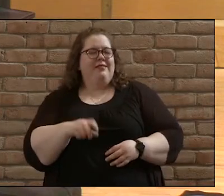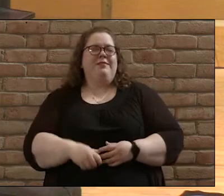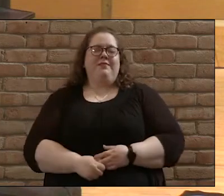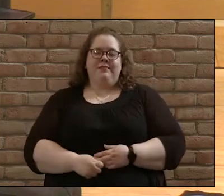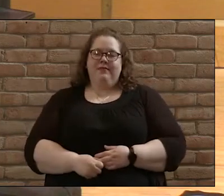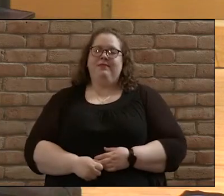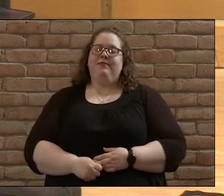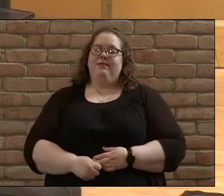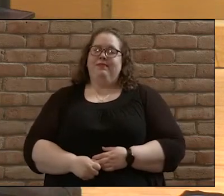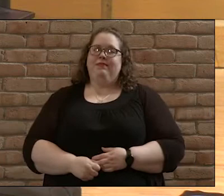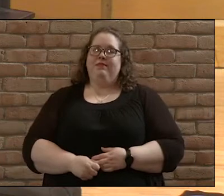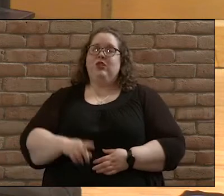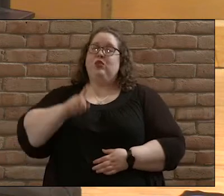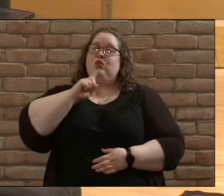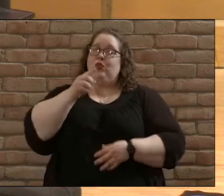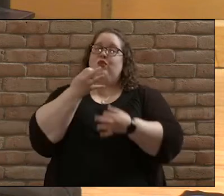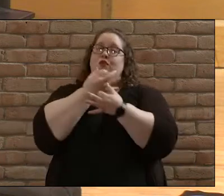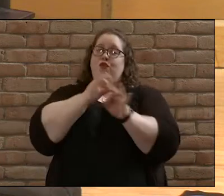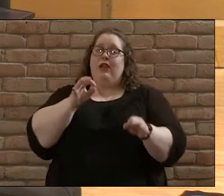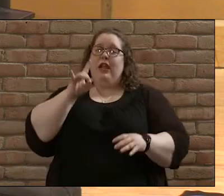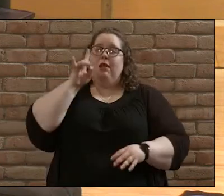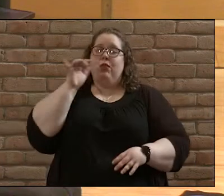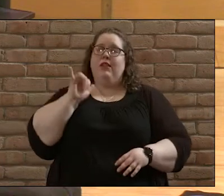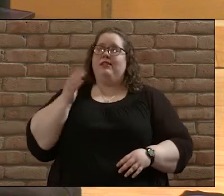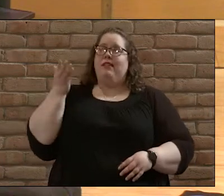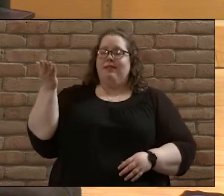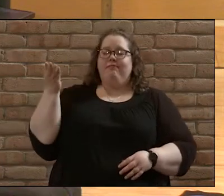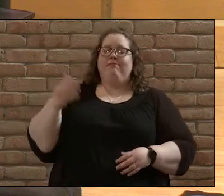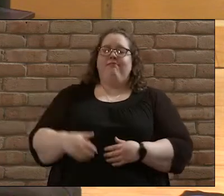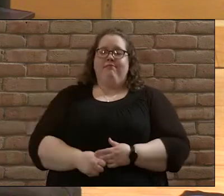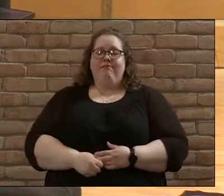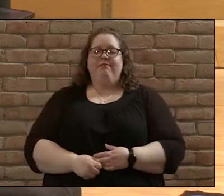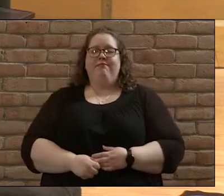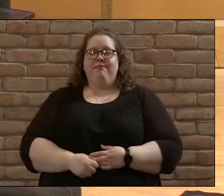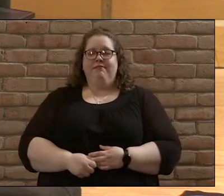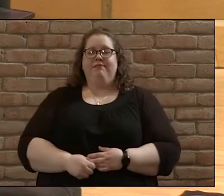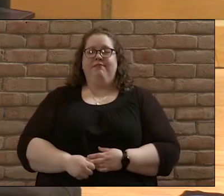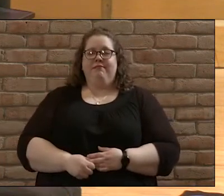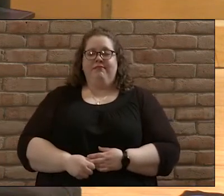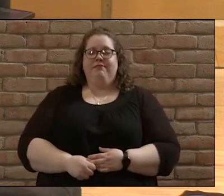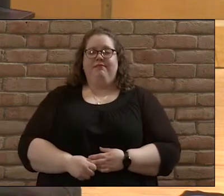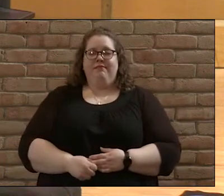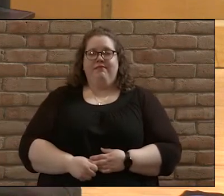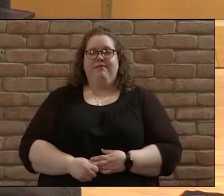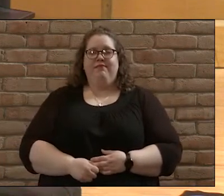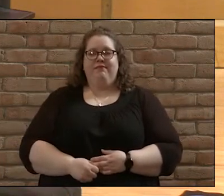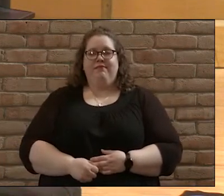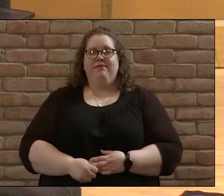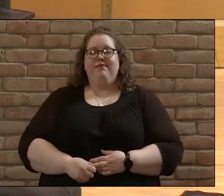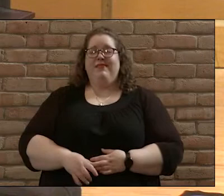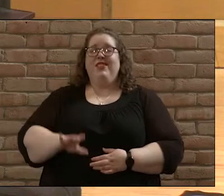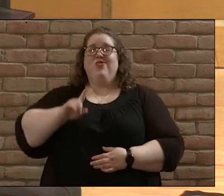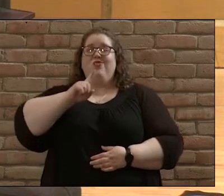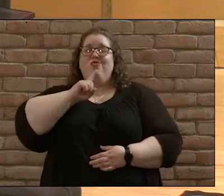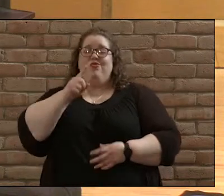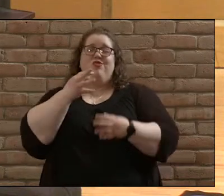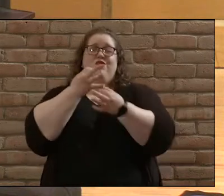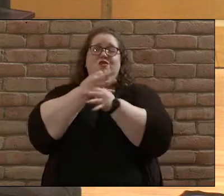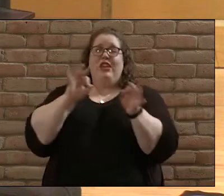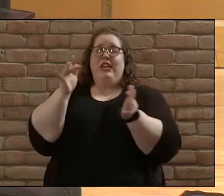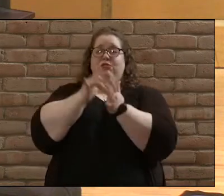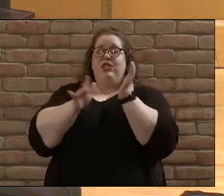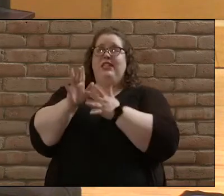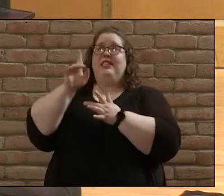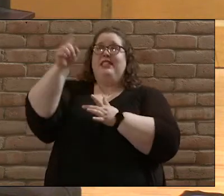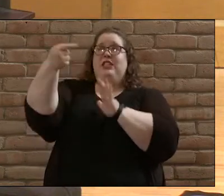You see, this is what true freedom looks like. It's the true freedom that Jesus showed us, that Jesus